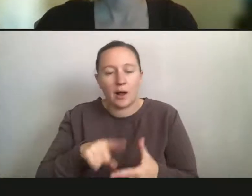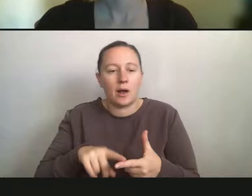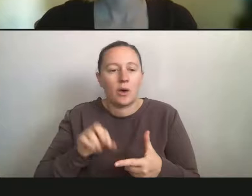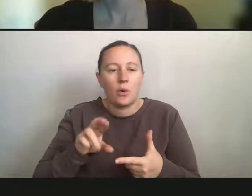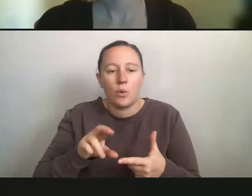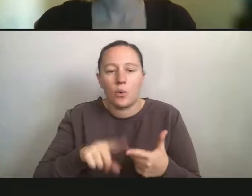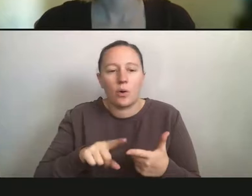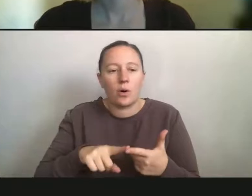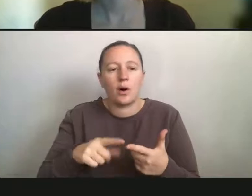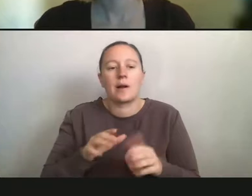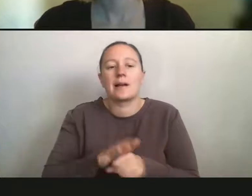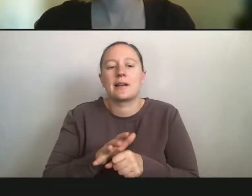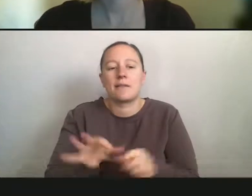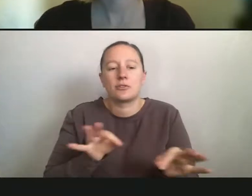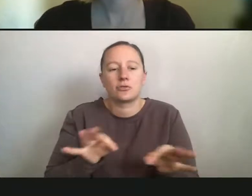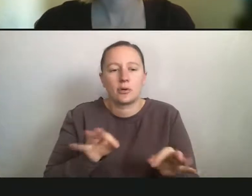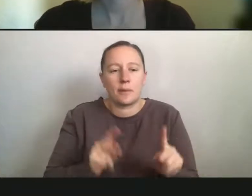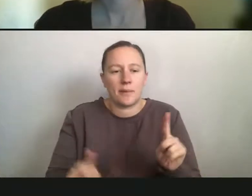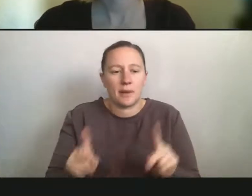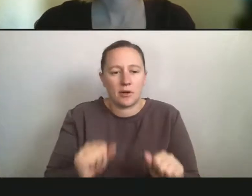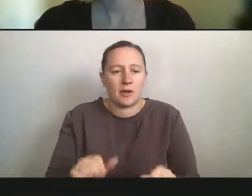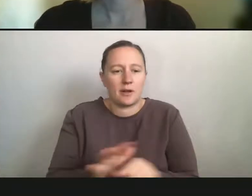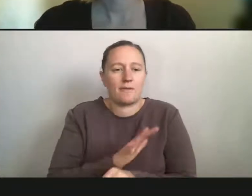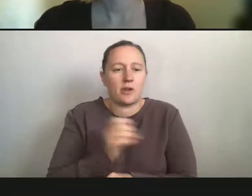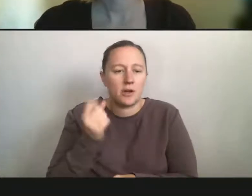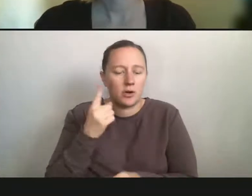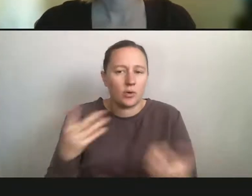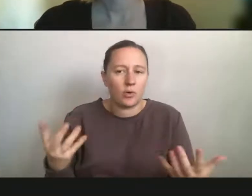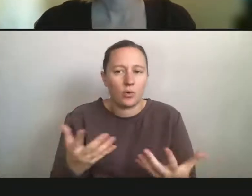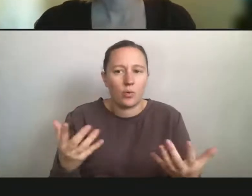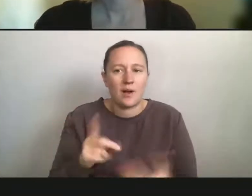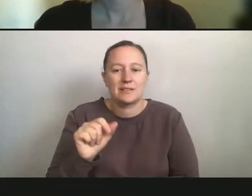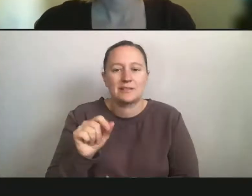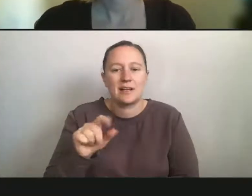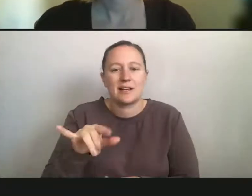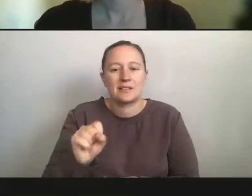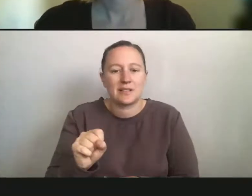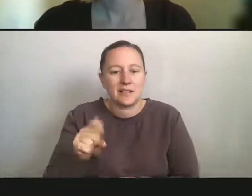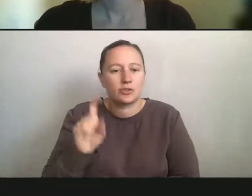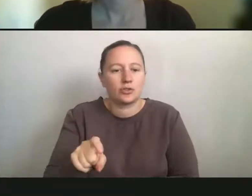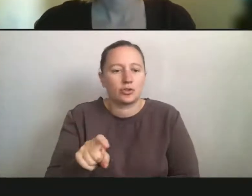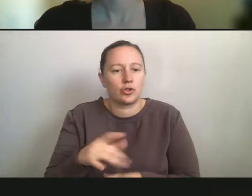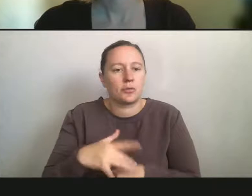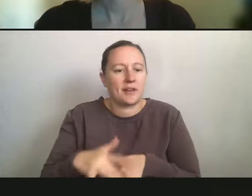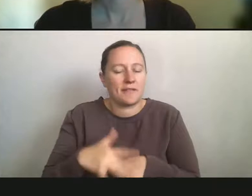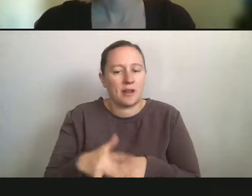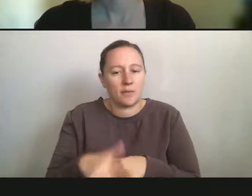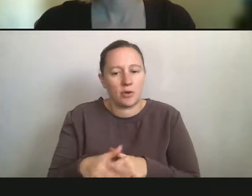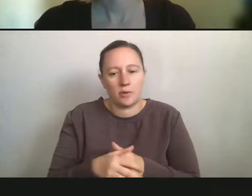least enough description that people can sort of understand what data sets, should have been made available.